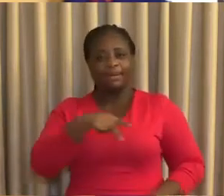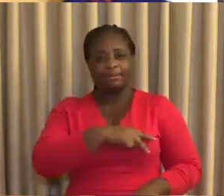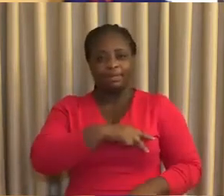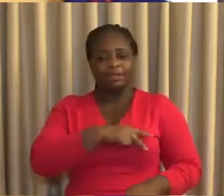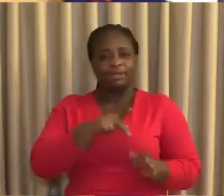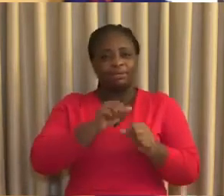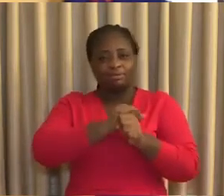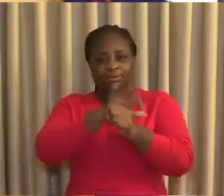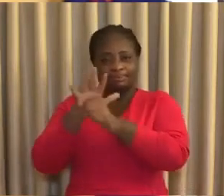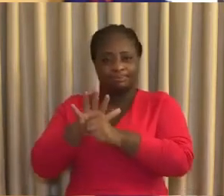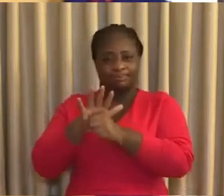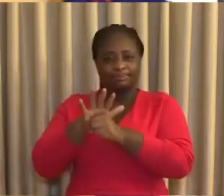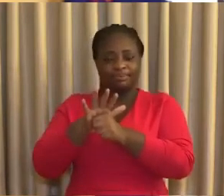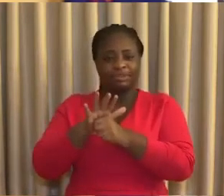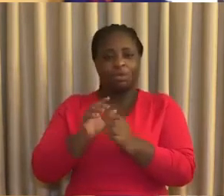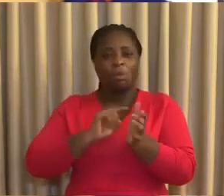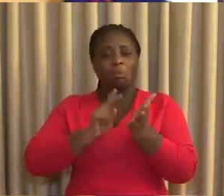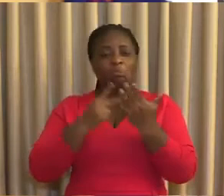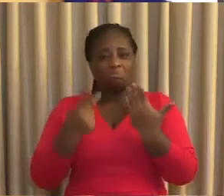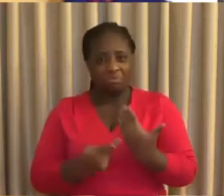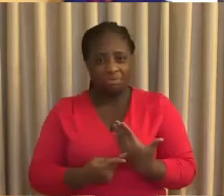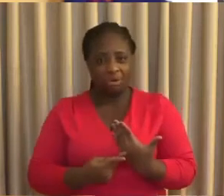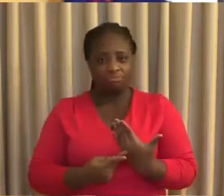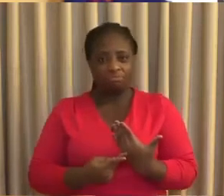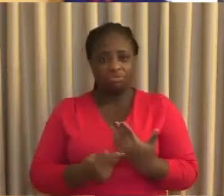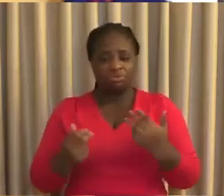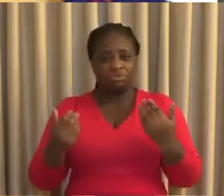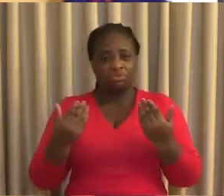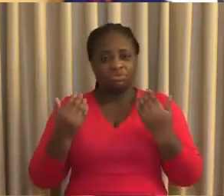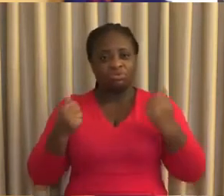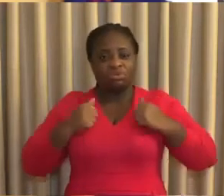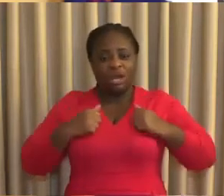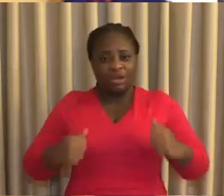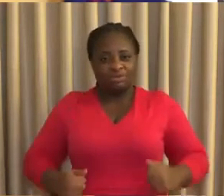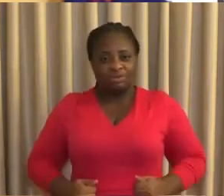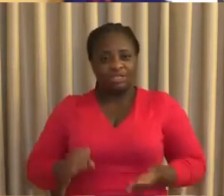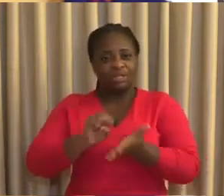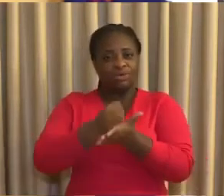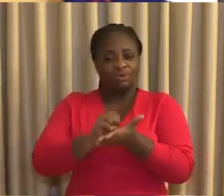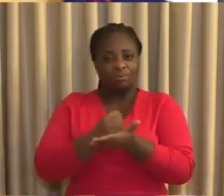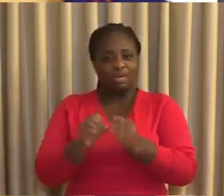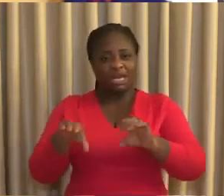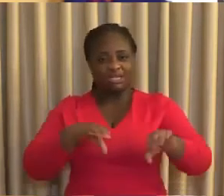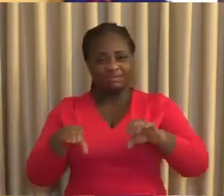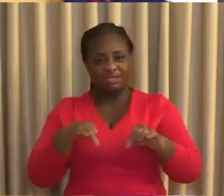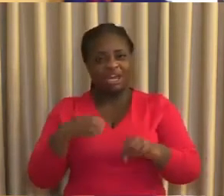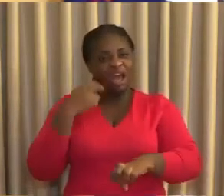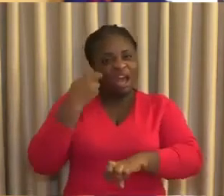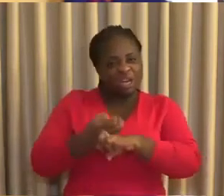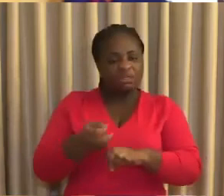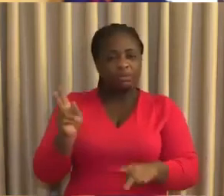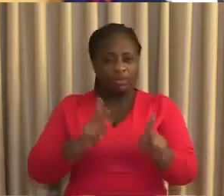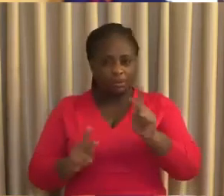program to address the disruption in economic activities, the hardship of our people, and to rescue